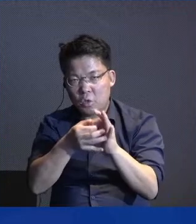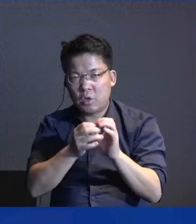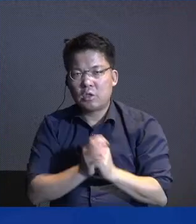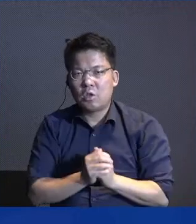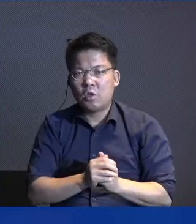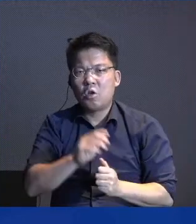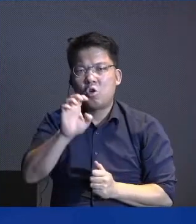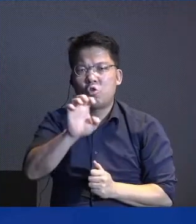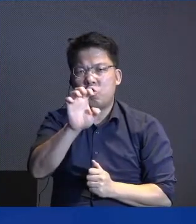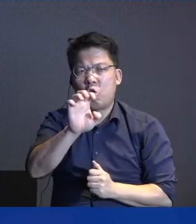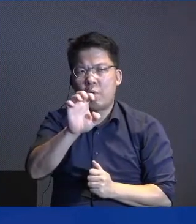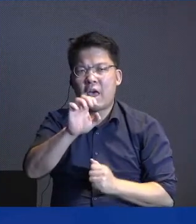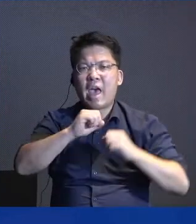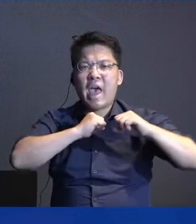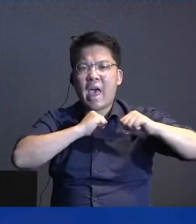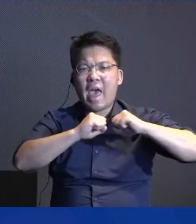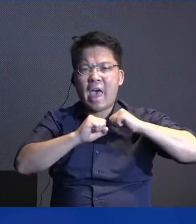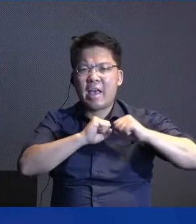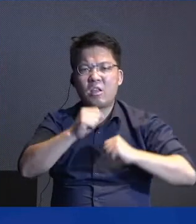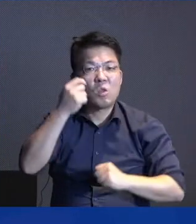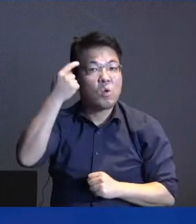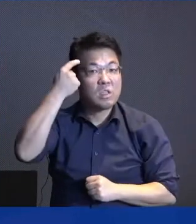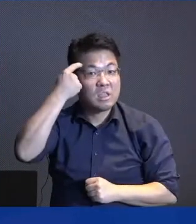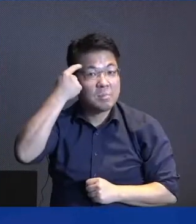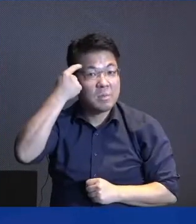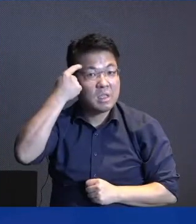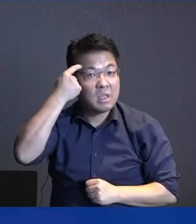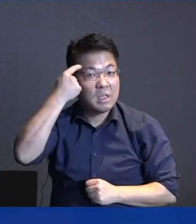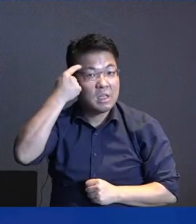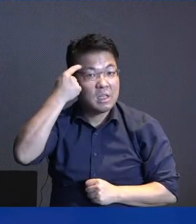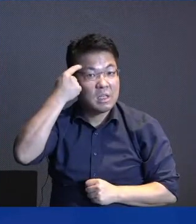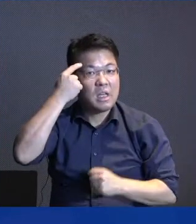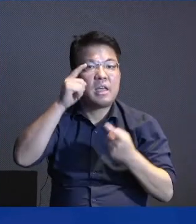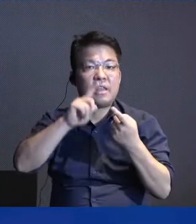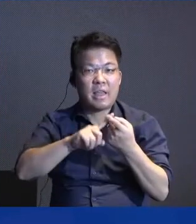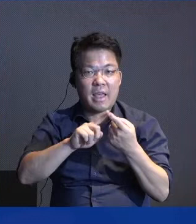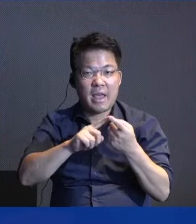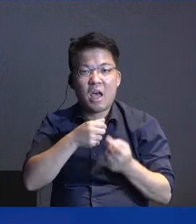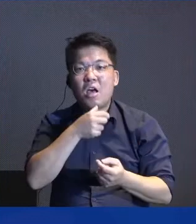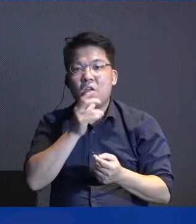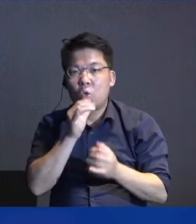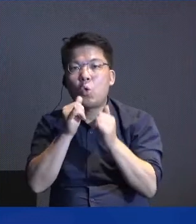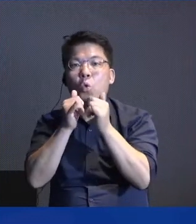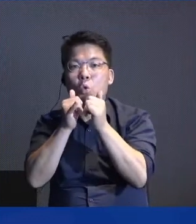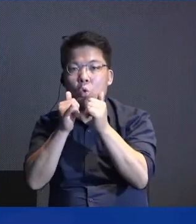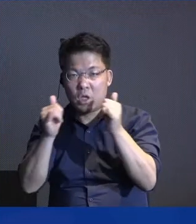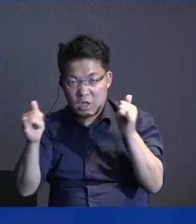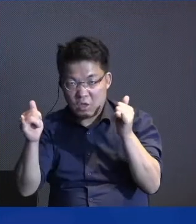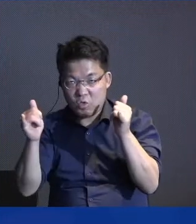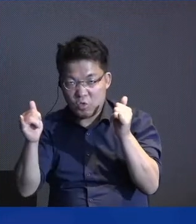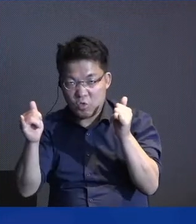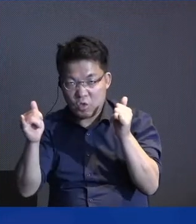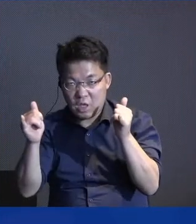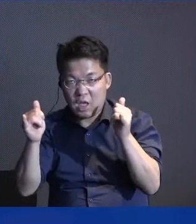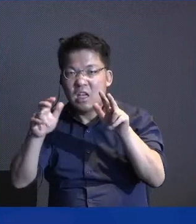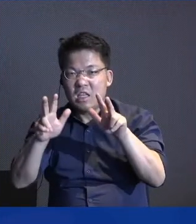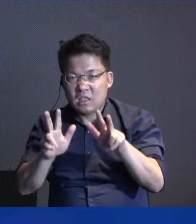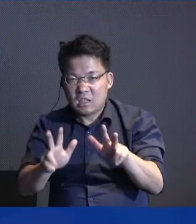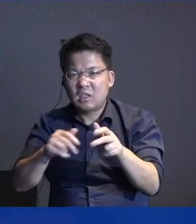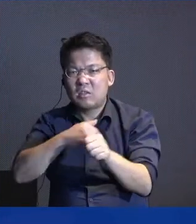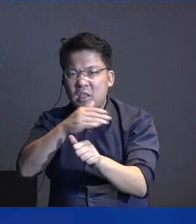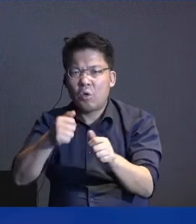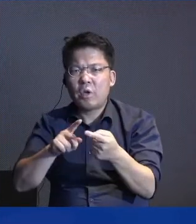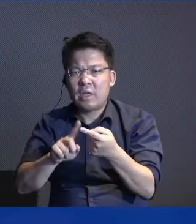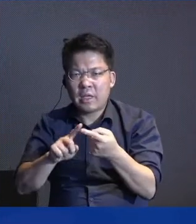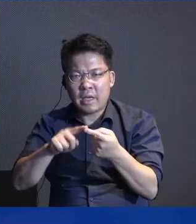COVID-19 pandemic. According to Eurofound survey data collected first in April 2020,